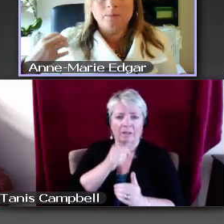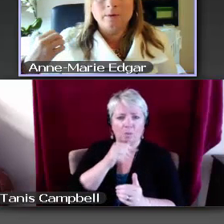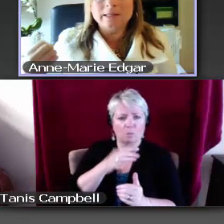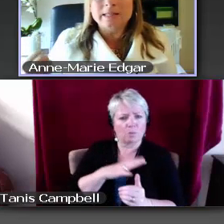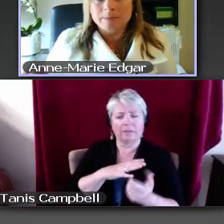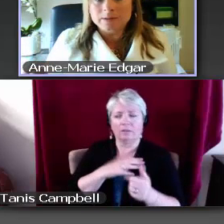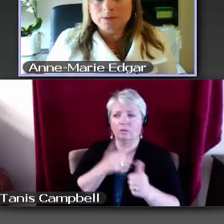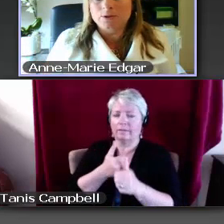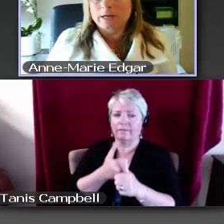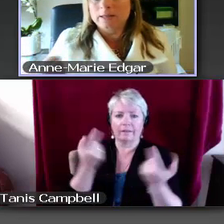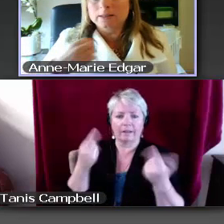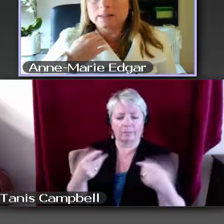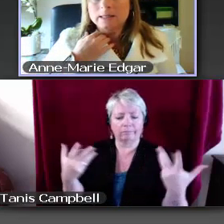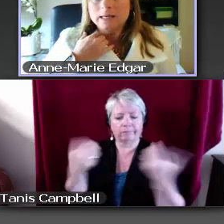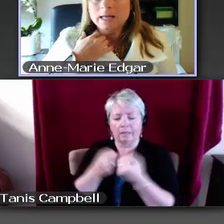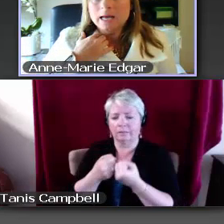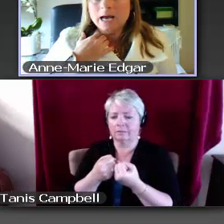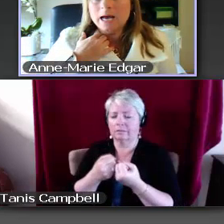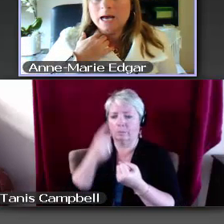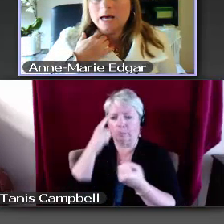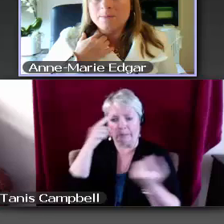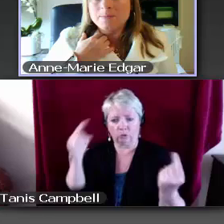displays, it really demonstrates